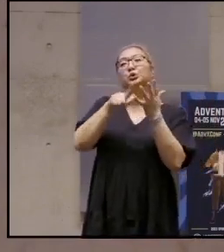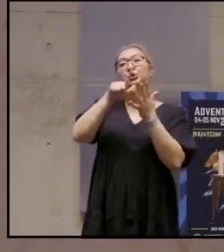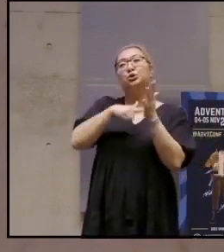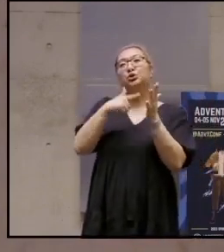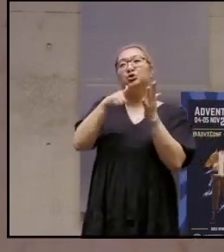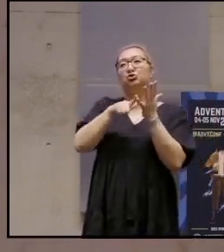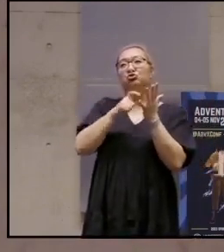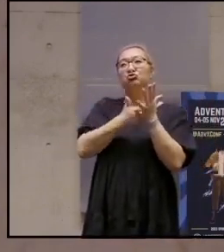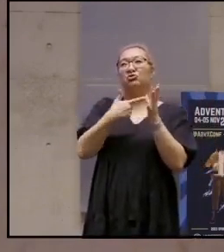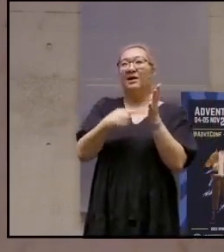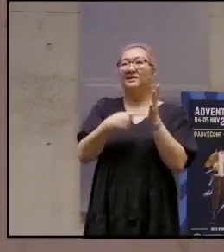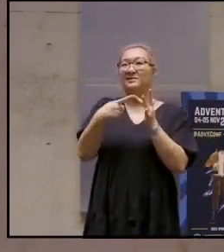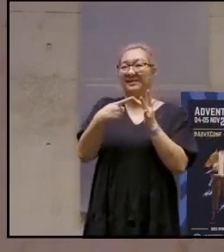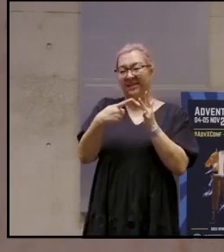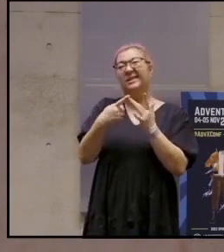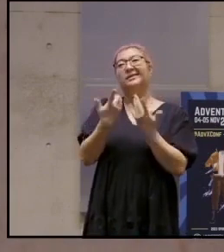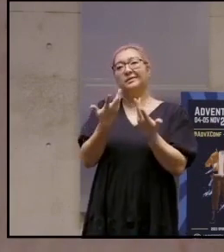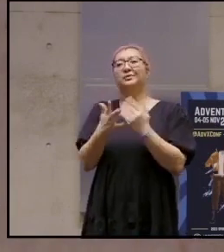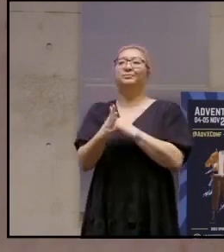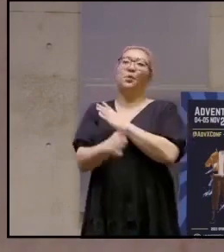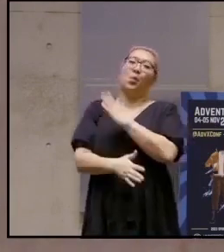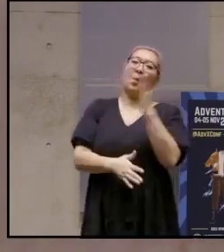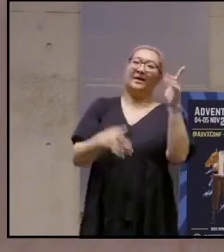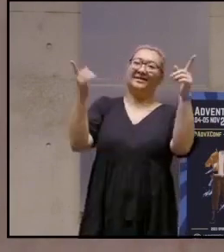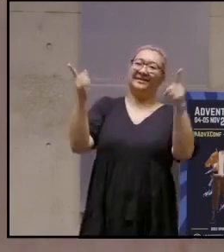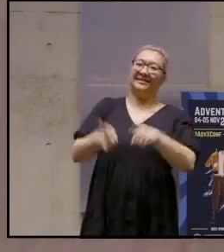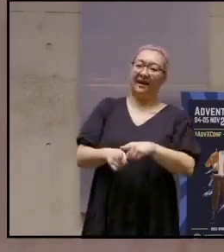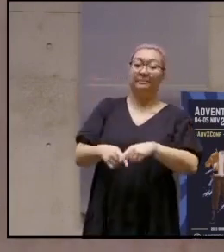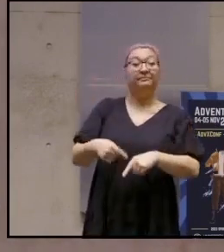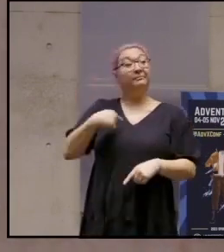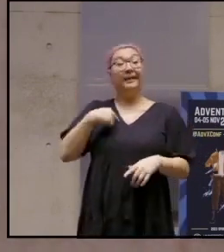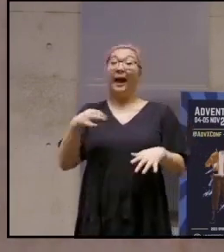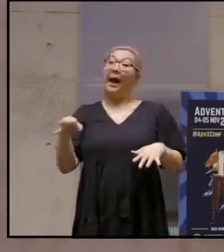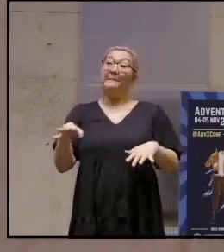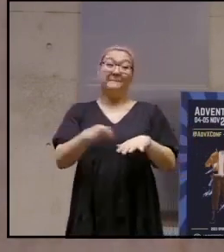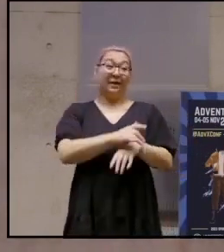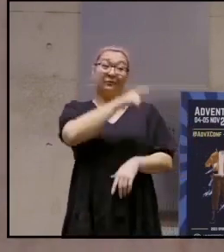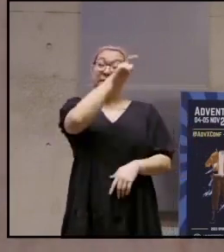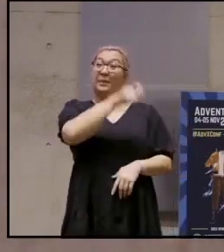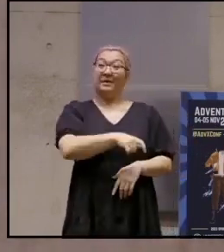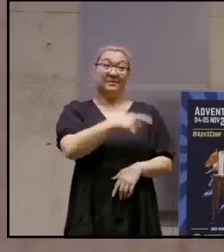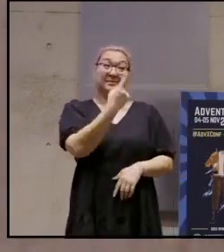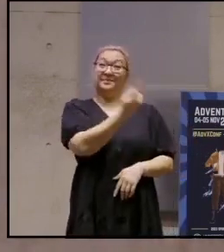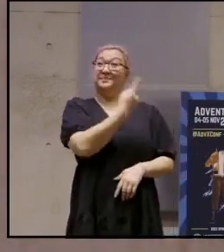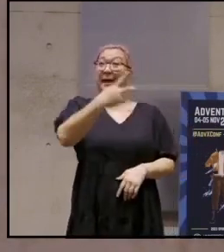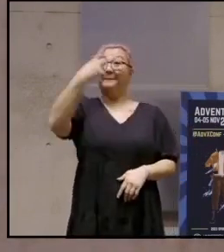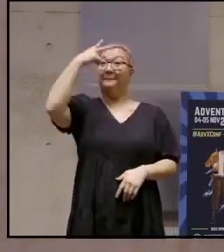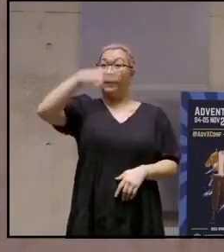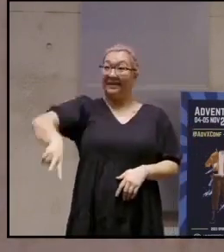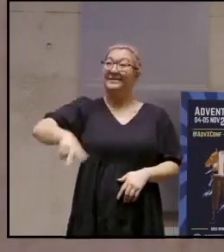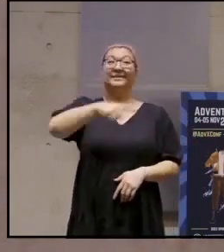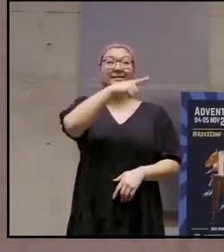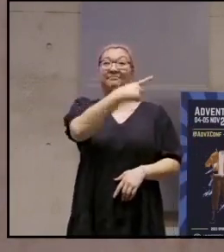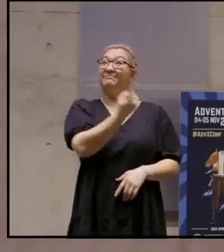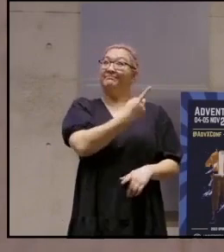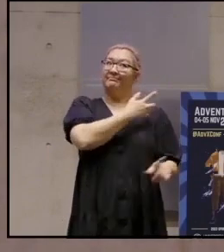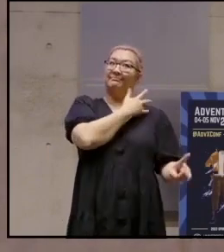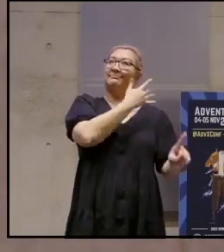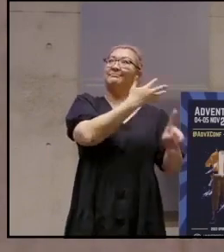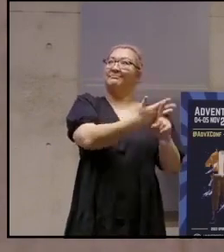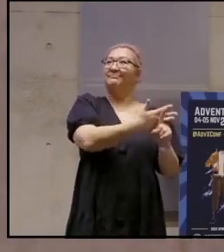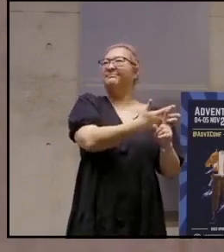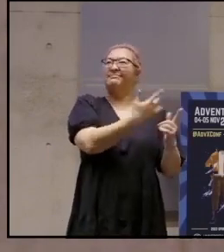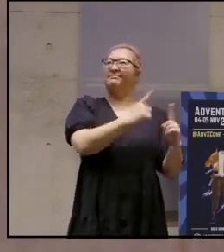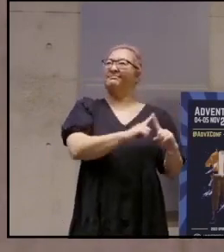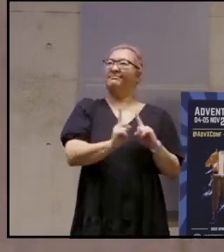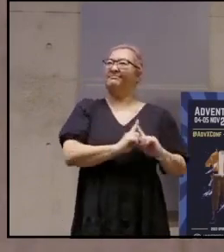half Hindu, fully atheist. I am married to a Mexican who herself has lived all over the world, and I have a little baby girl who people